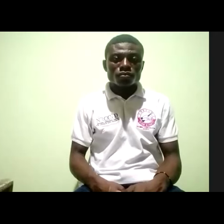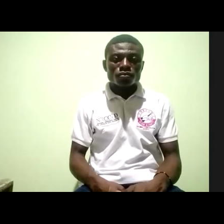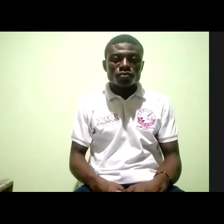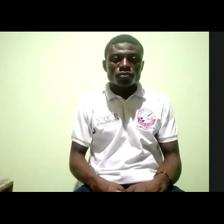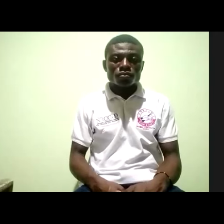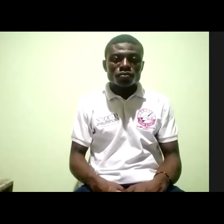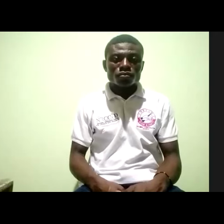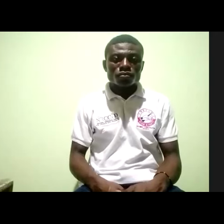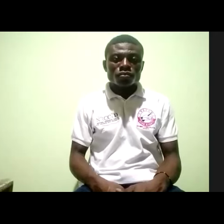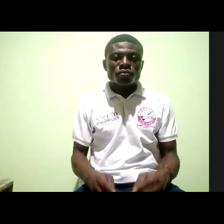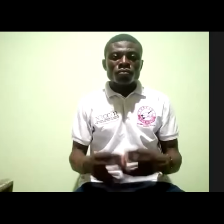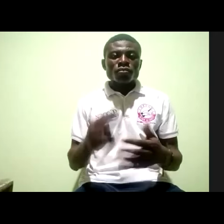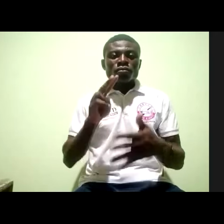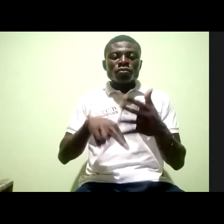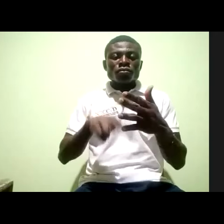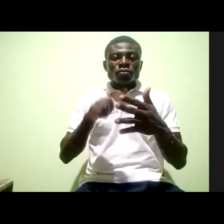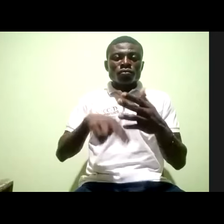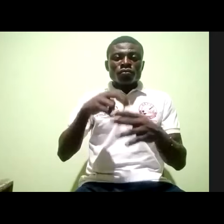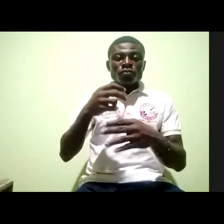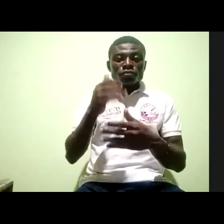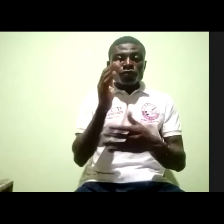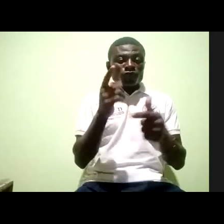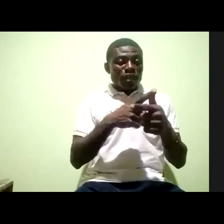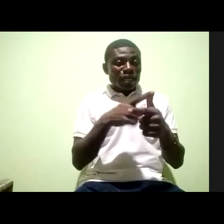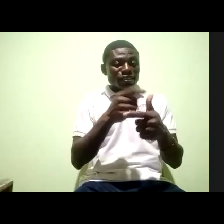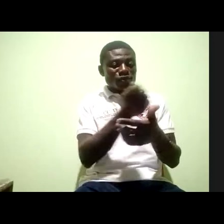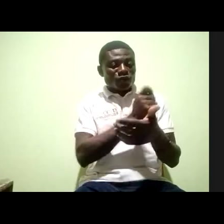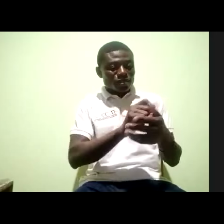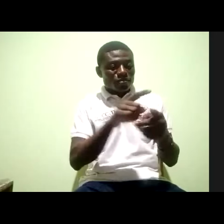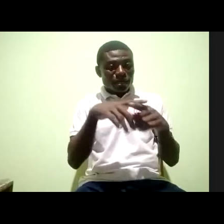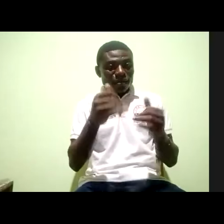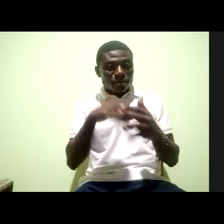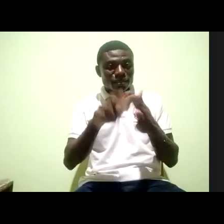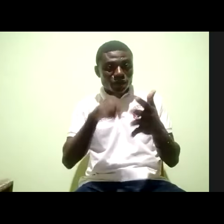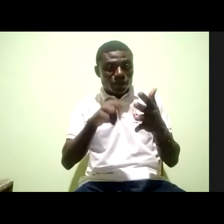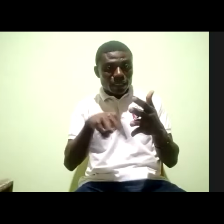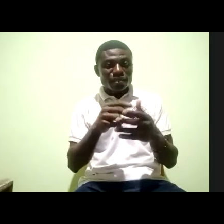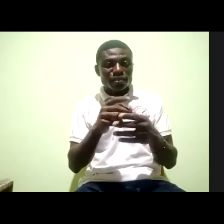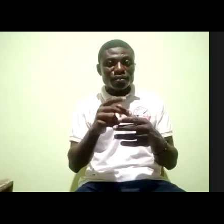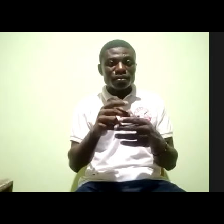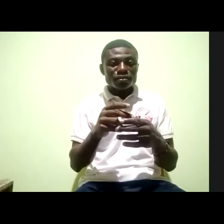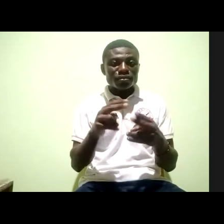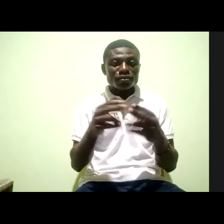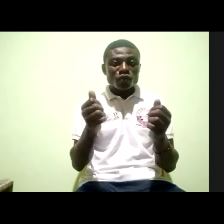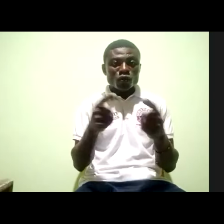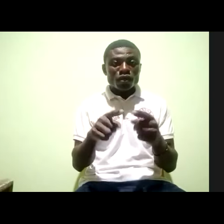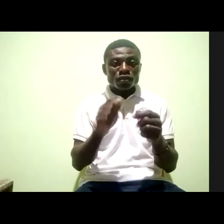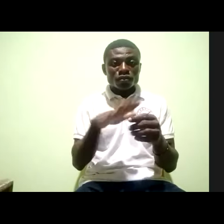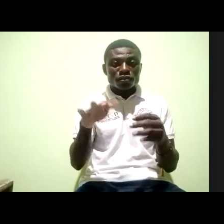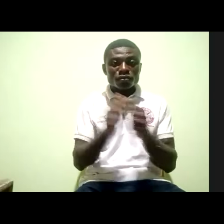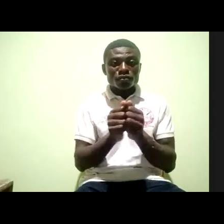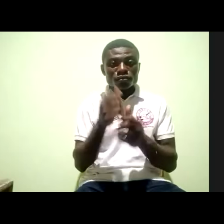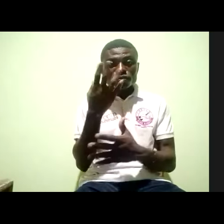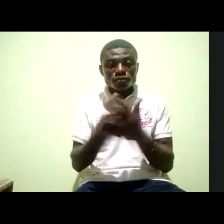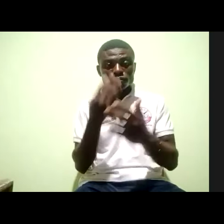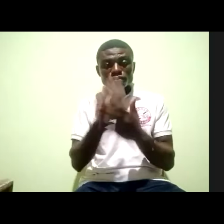So that was the writing part. But in now ADHD and dyslexia, with the kids with ADHD may be slow